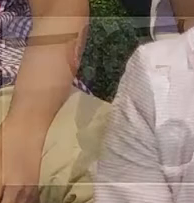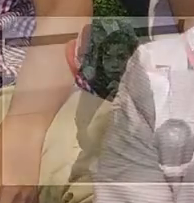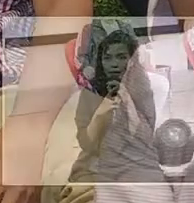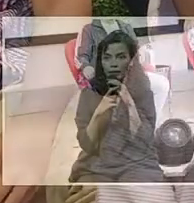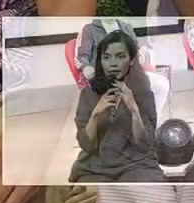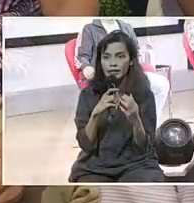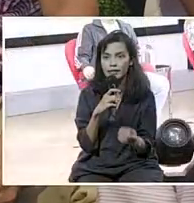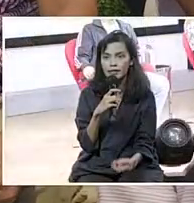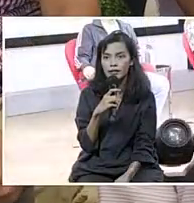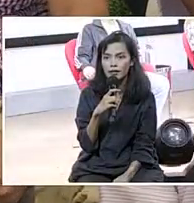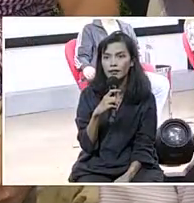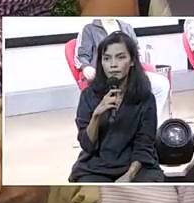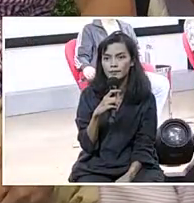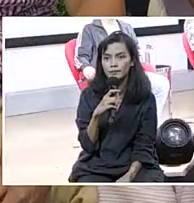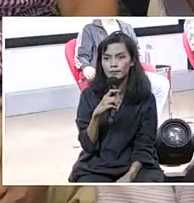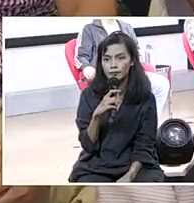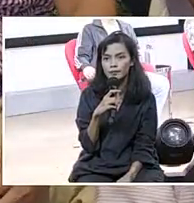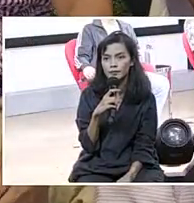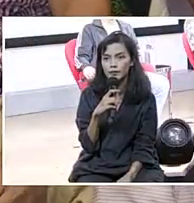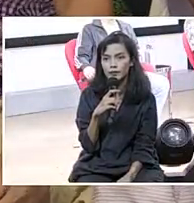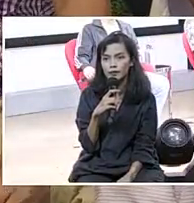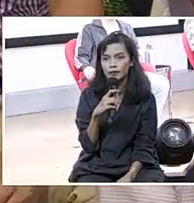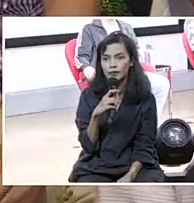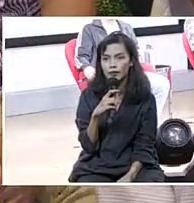So my name is